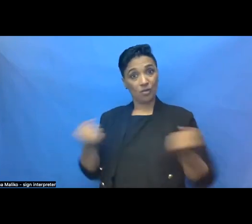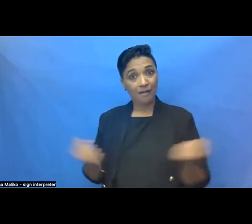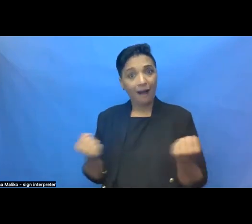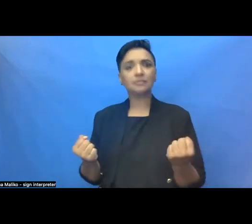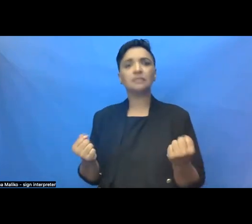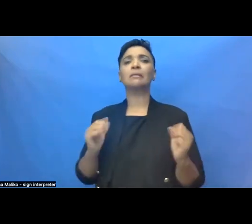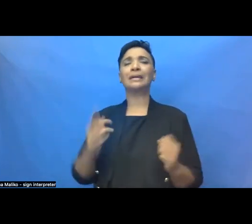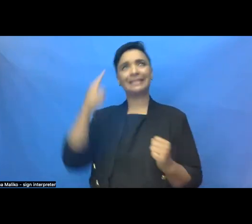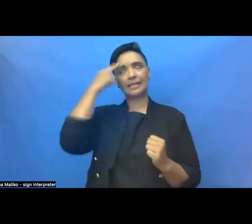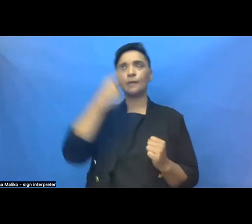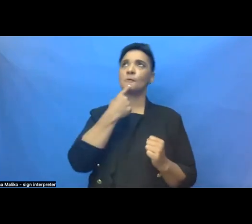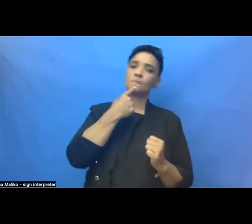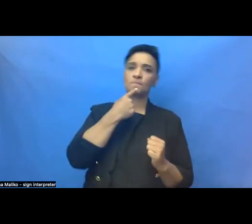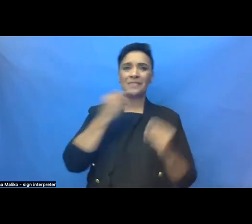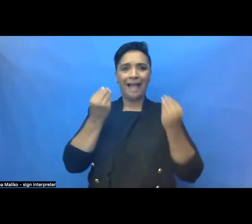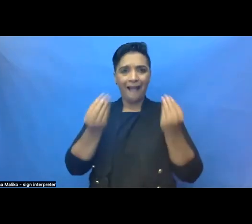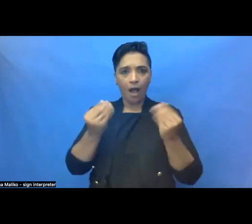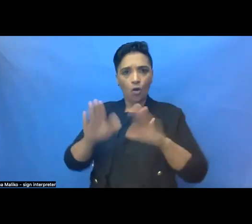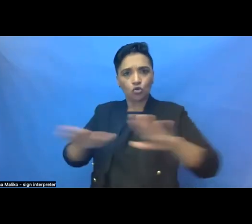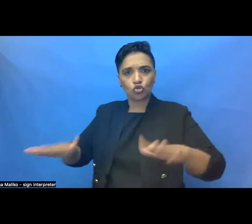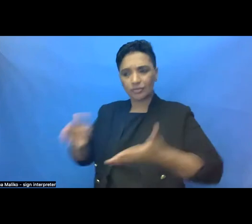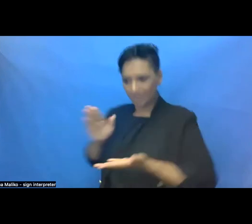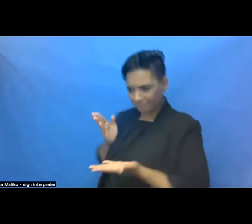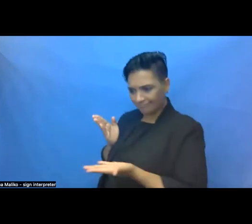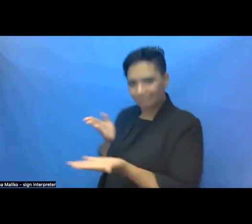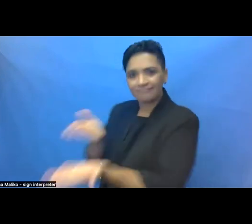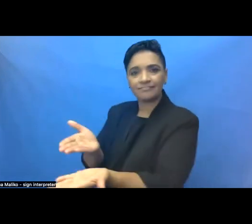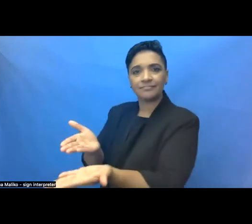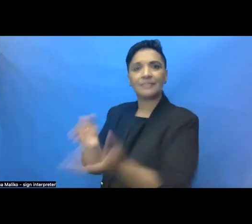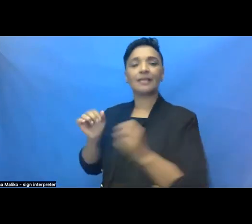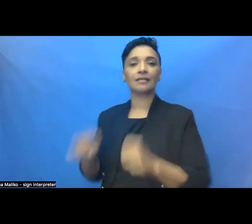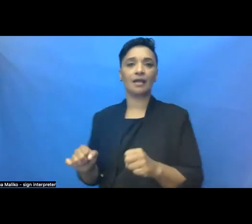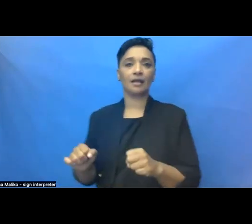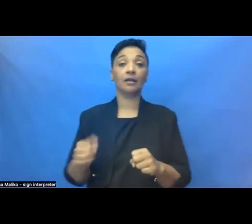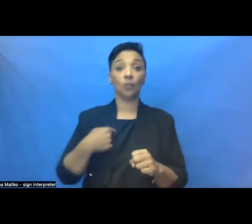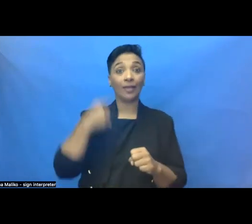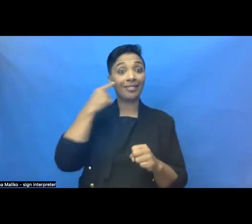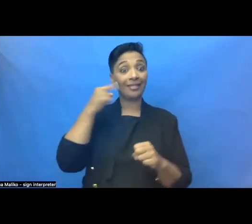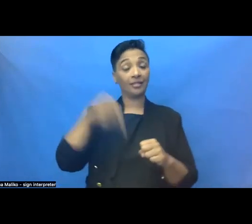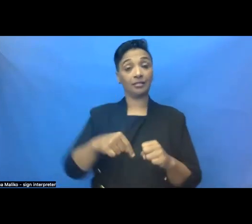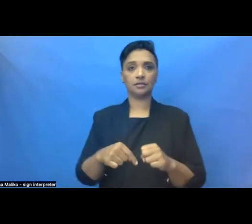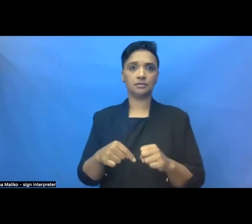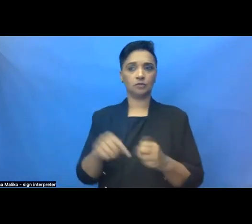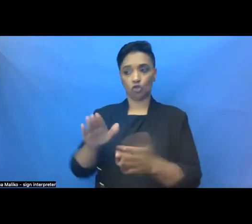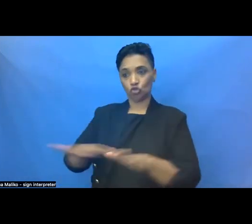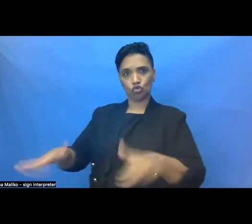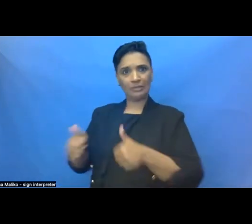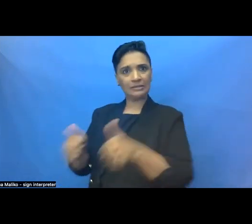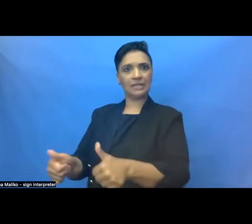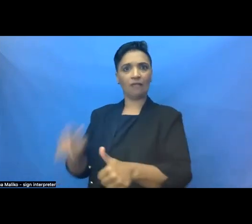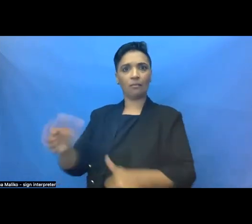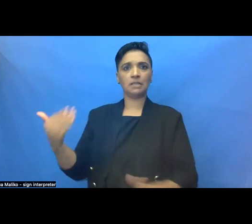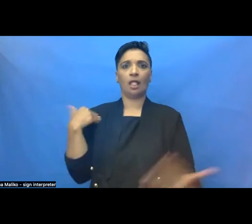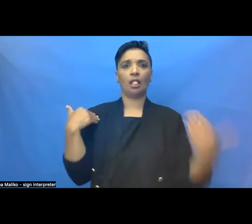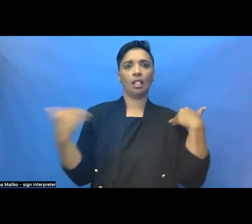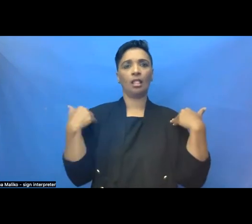able to reach these children. Should not be on the children to be able to reach them.